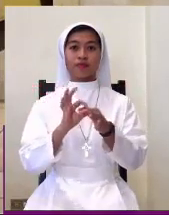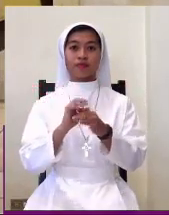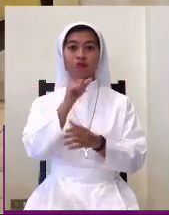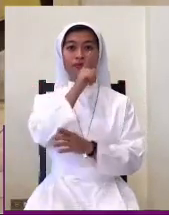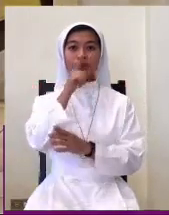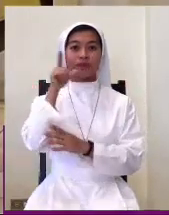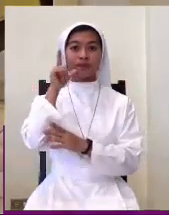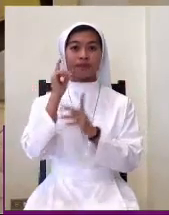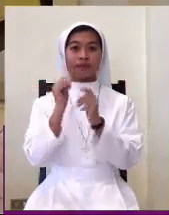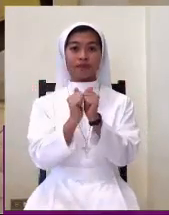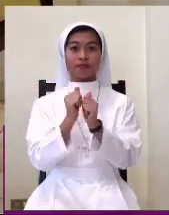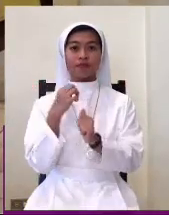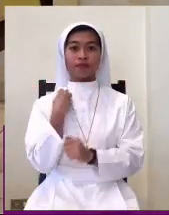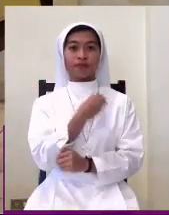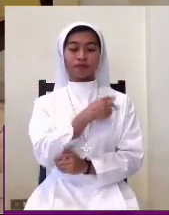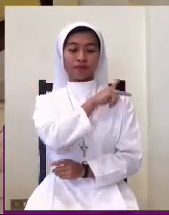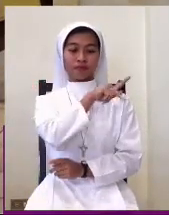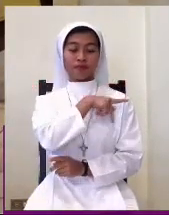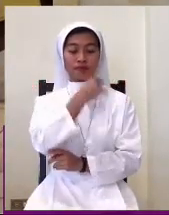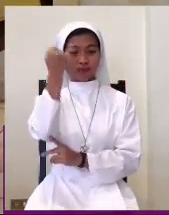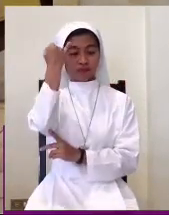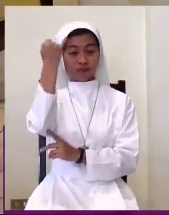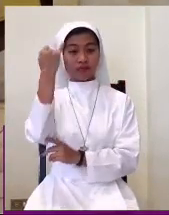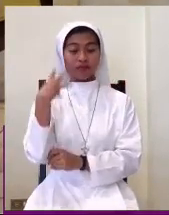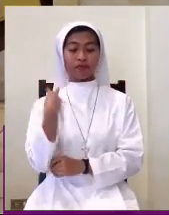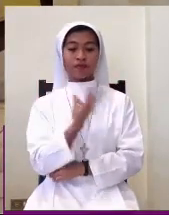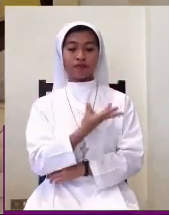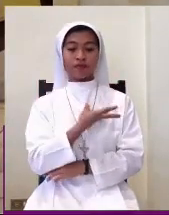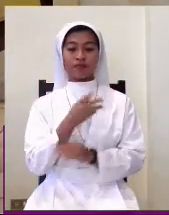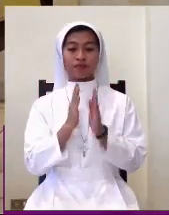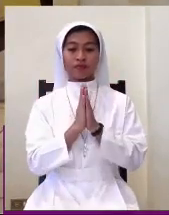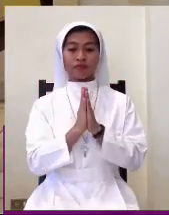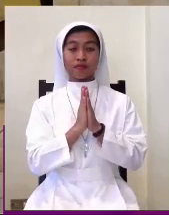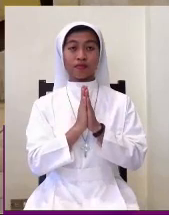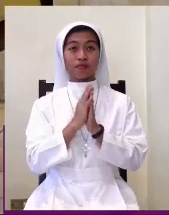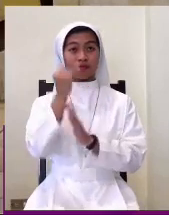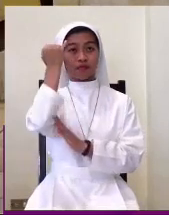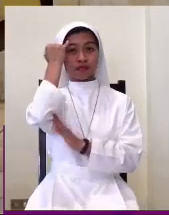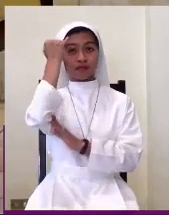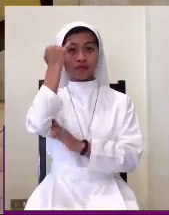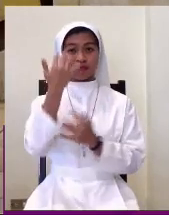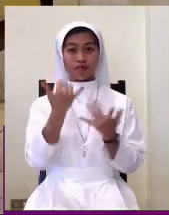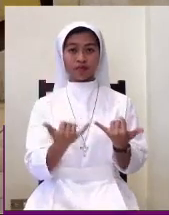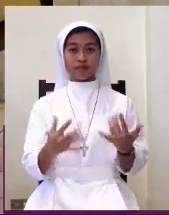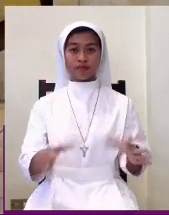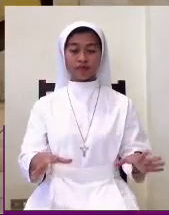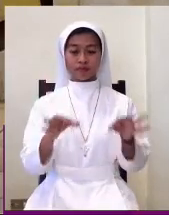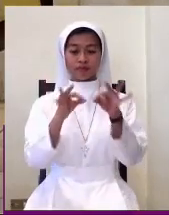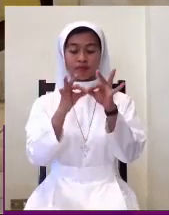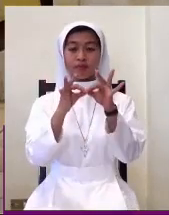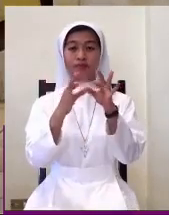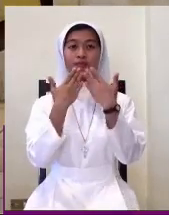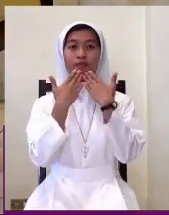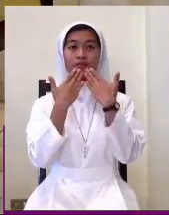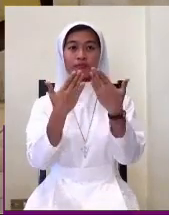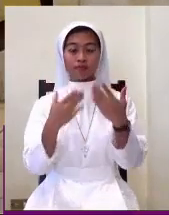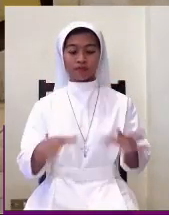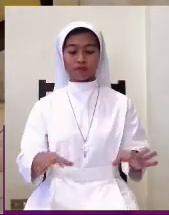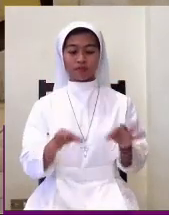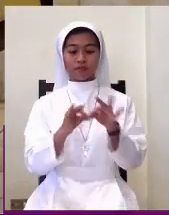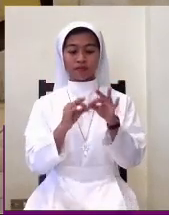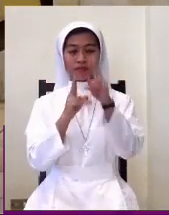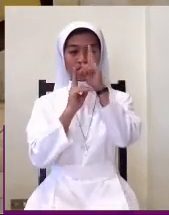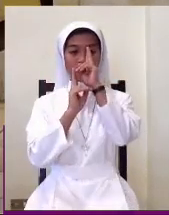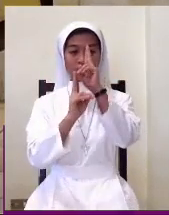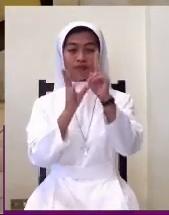with our personal intention, let us include the following intention in this Mass. Thanksgiving Mass in honor of Our